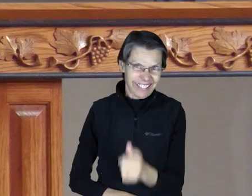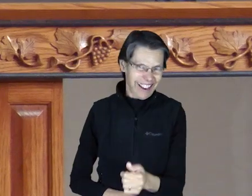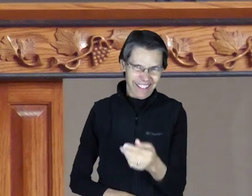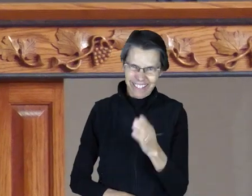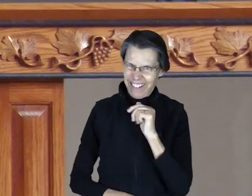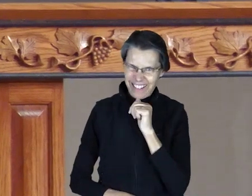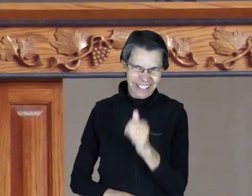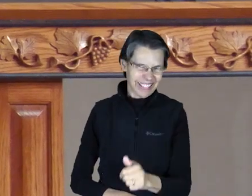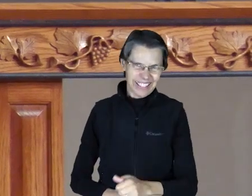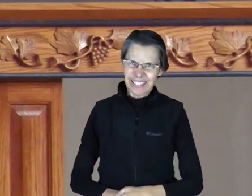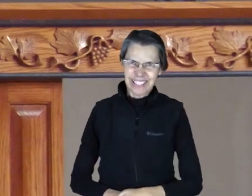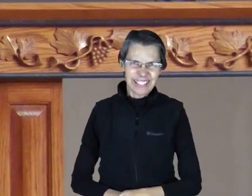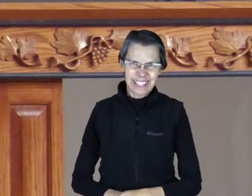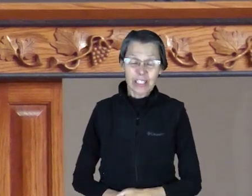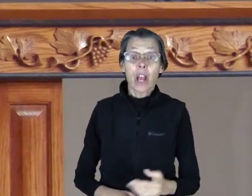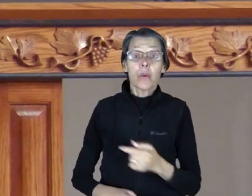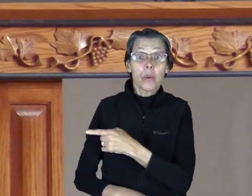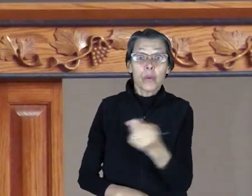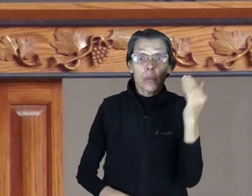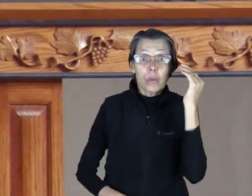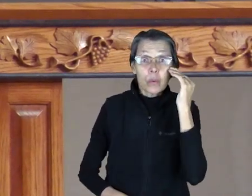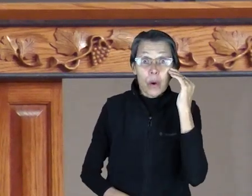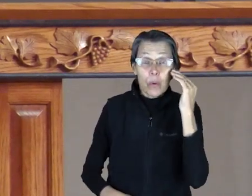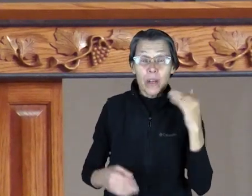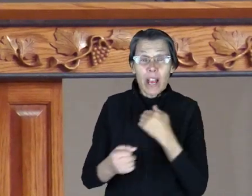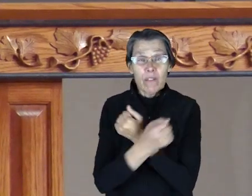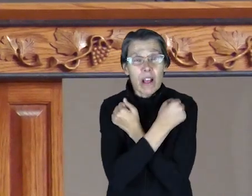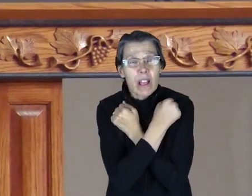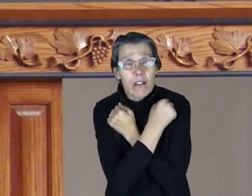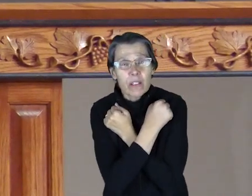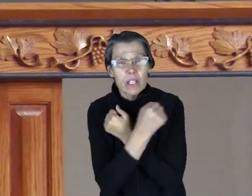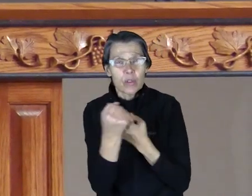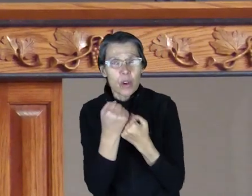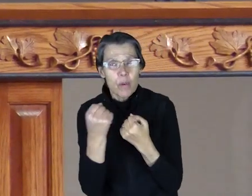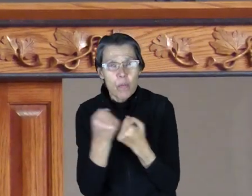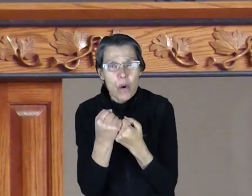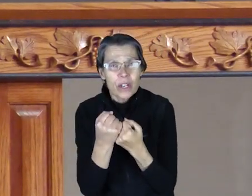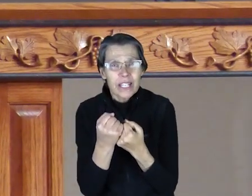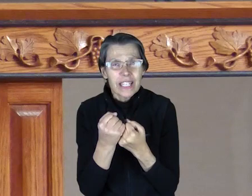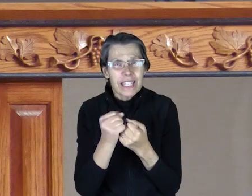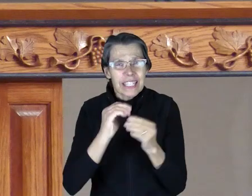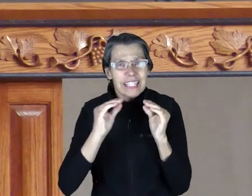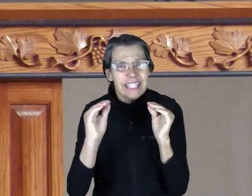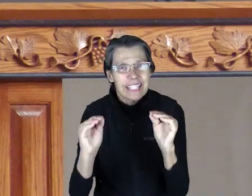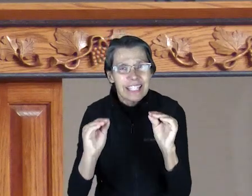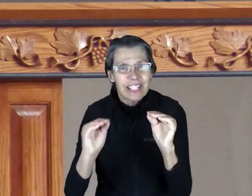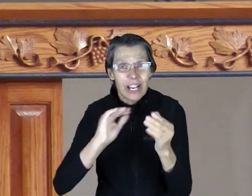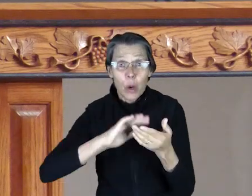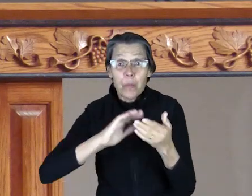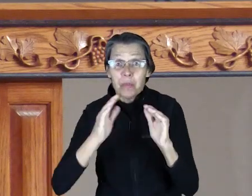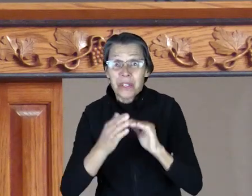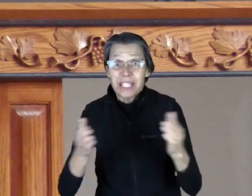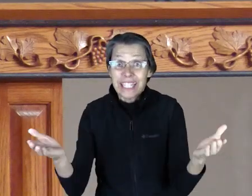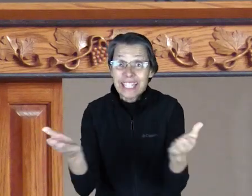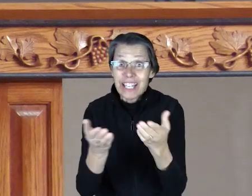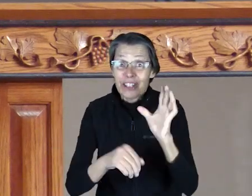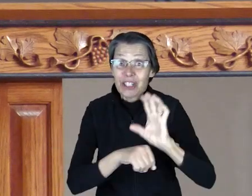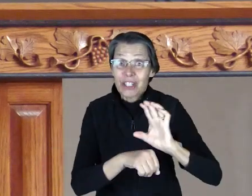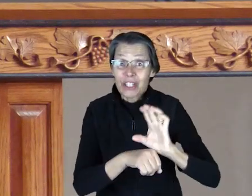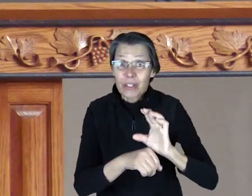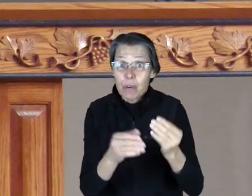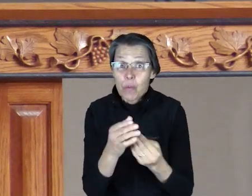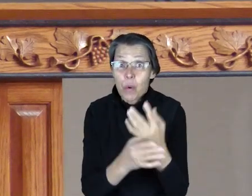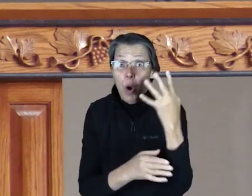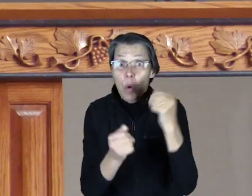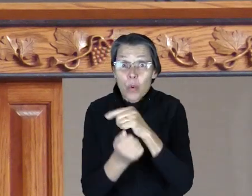you to find a loving, supporting, listening, and teaching community here at your church, and we commit to growing with you in faith and